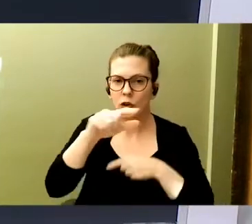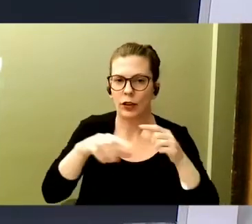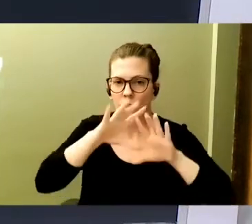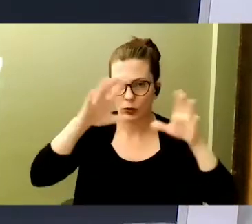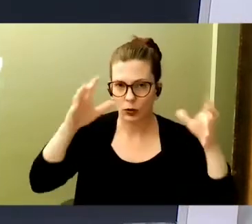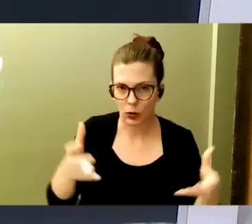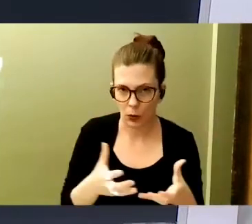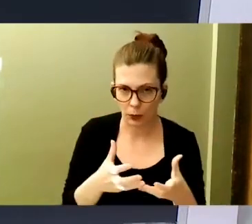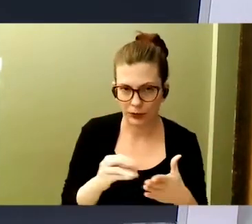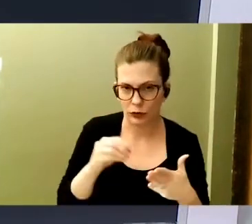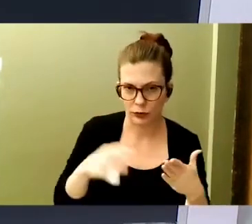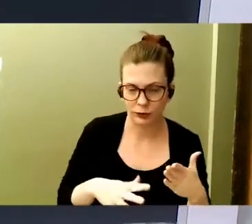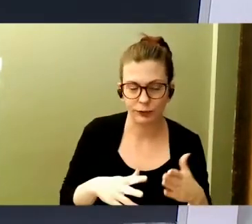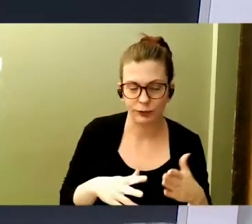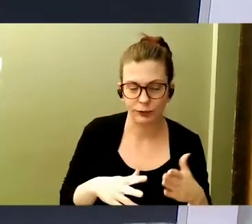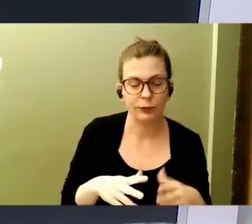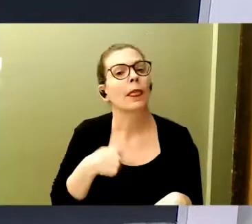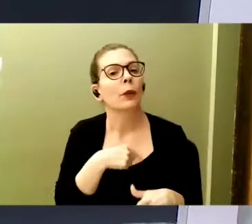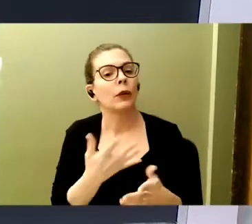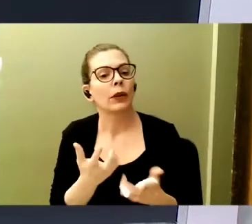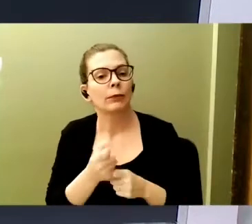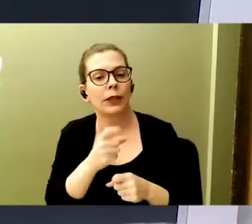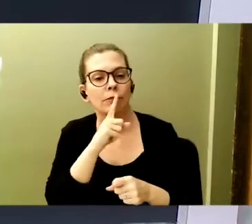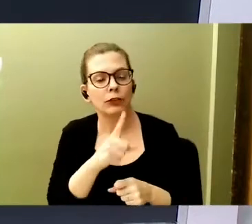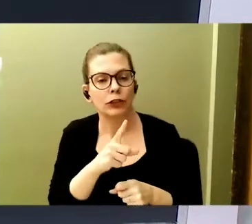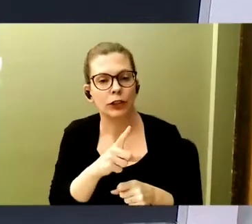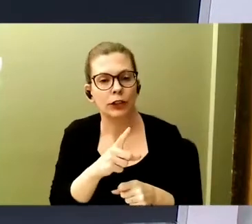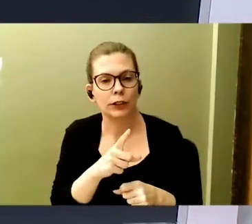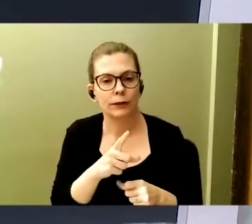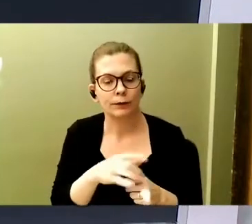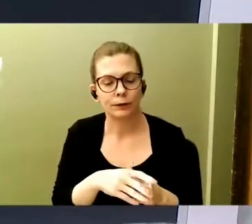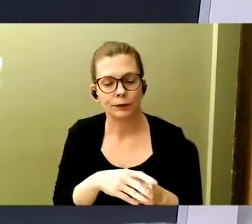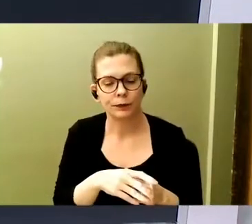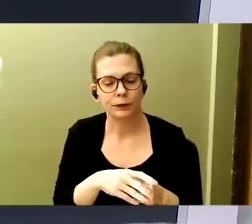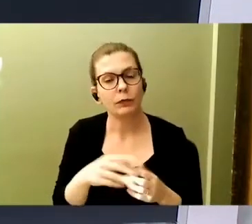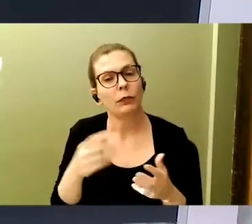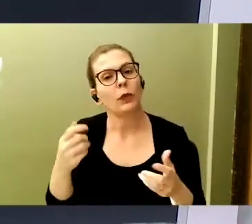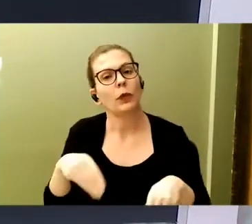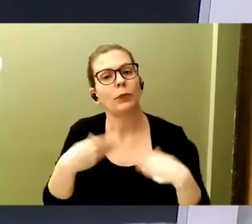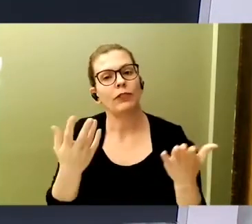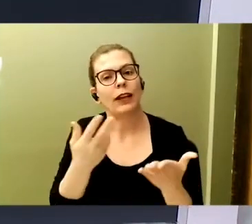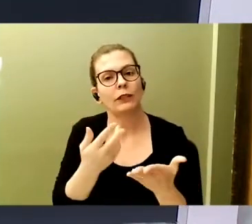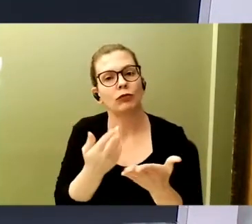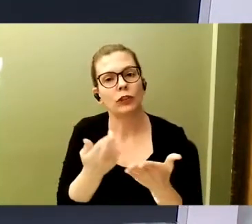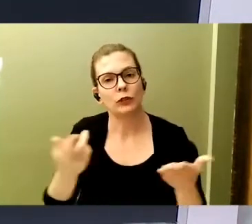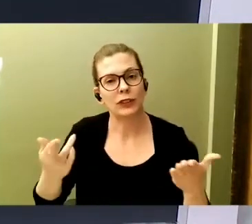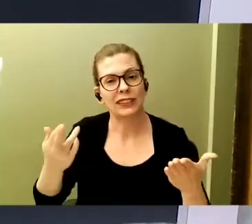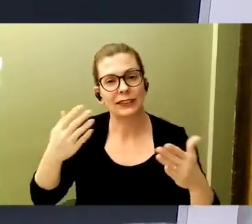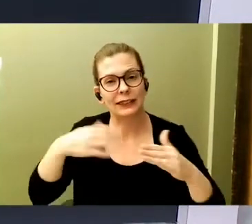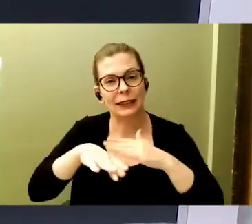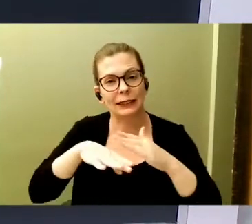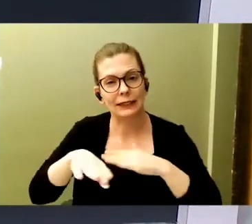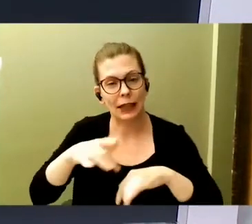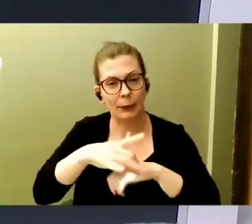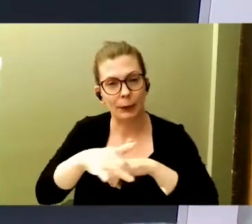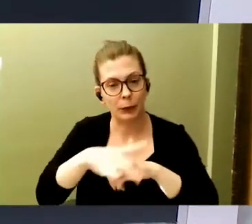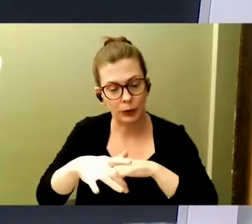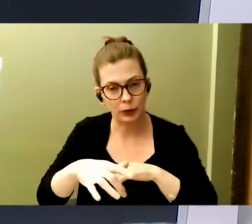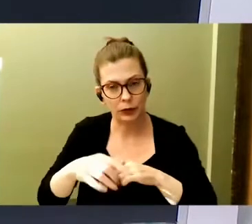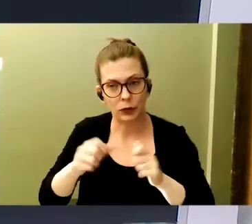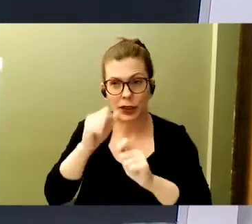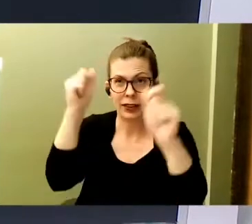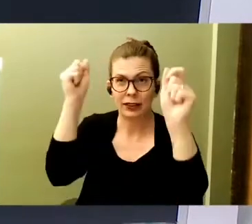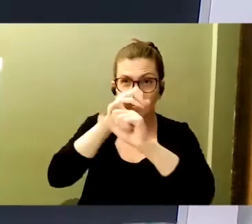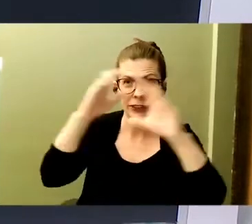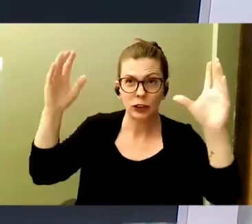sure we make this resources accessible in a way with this vision and aspiration of